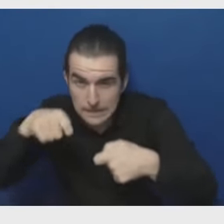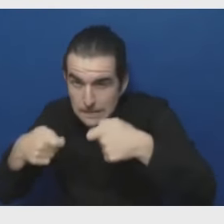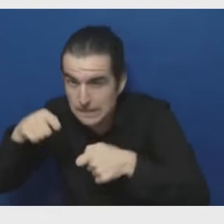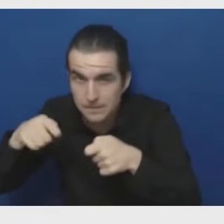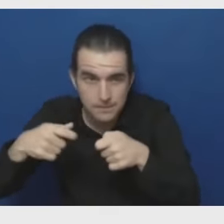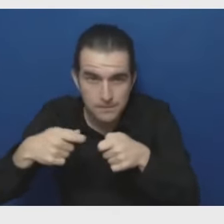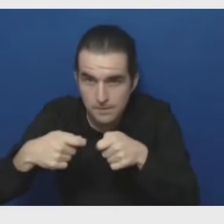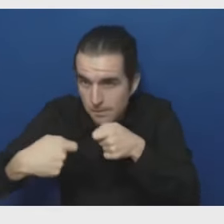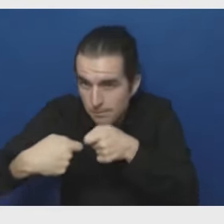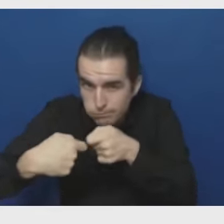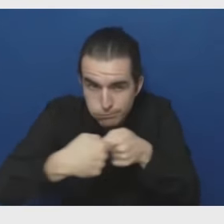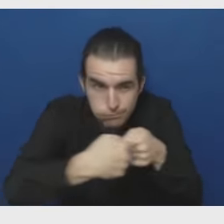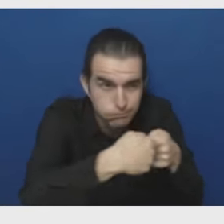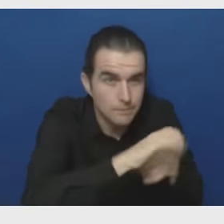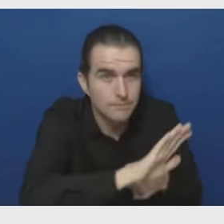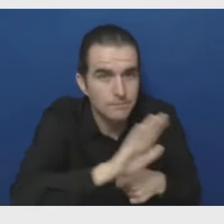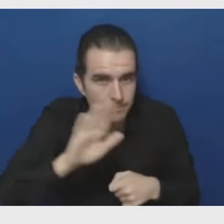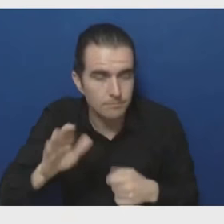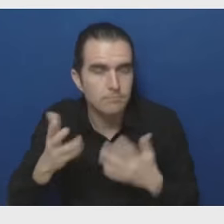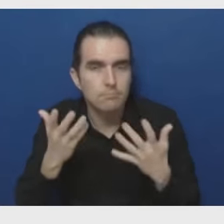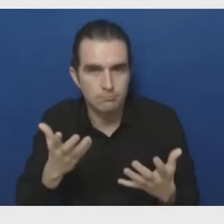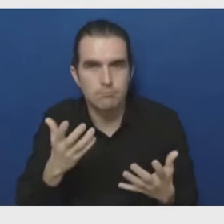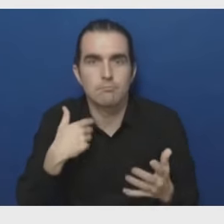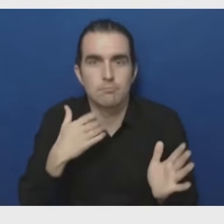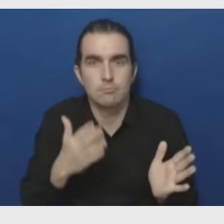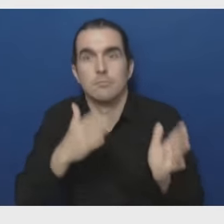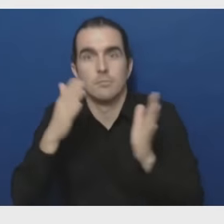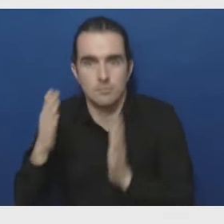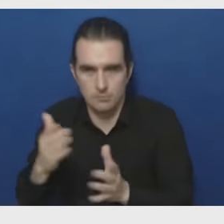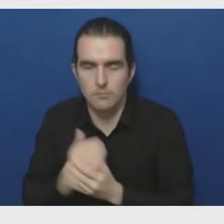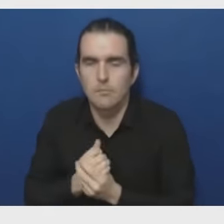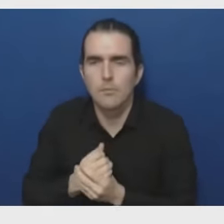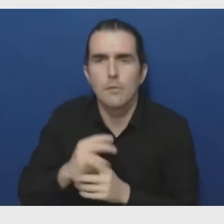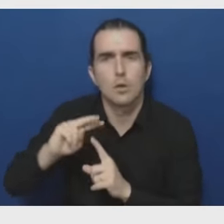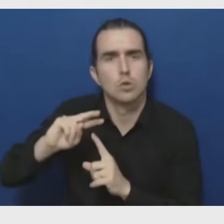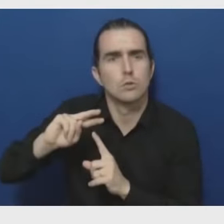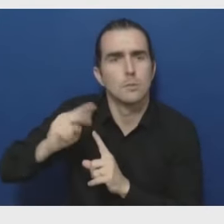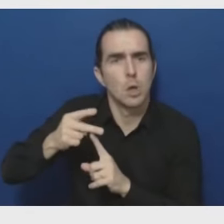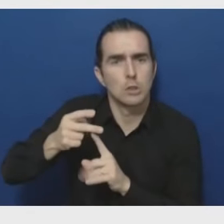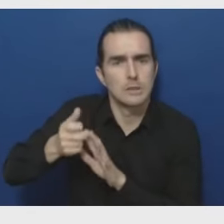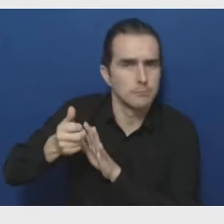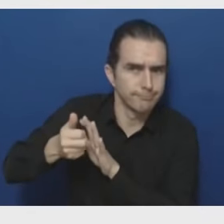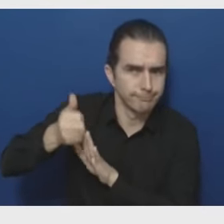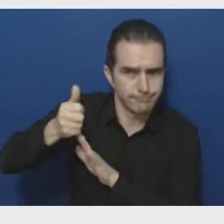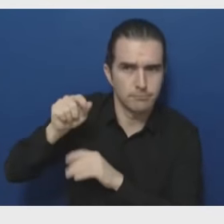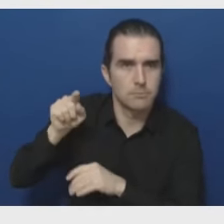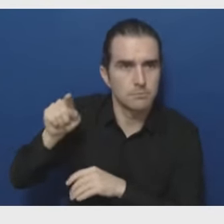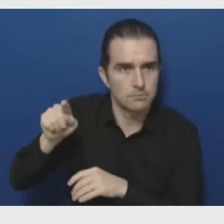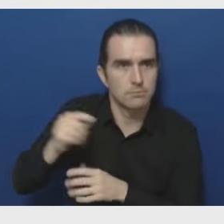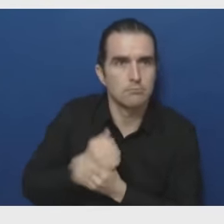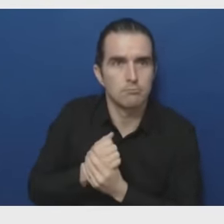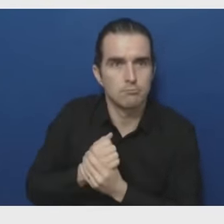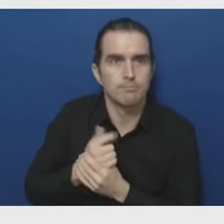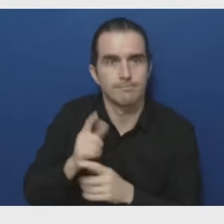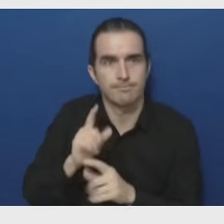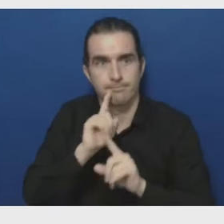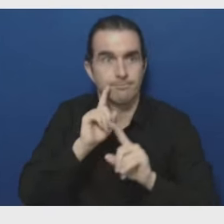amazing presentations. But I'm nevertheless going to hand over to you, Amina, for your